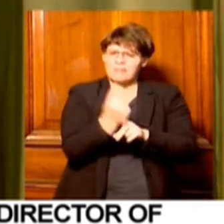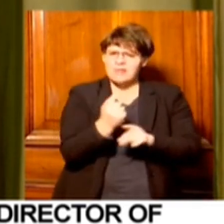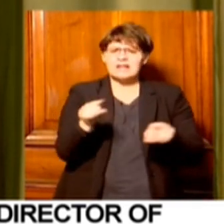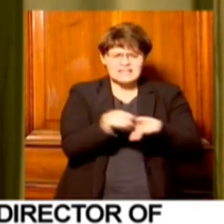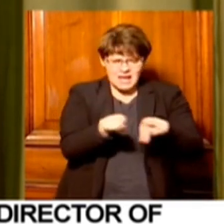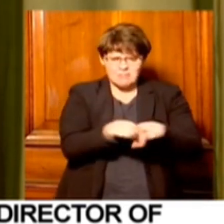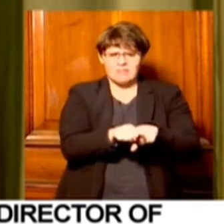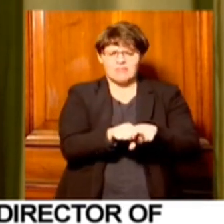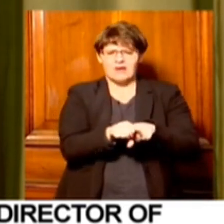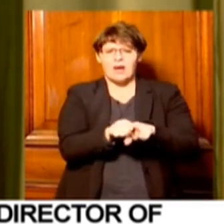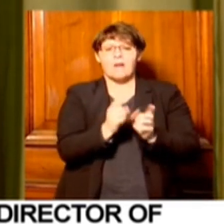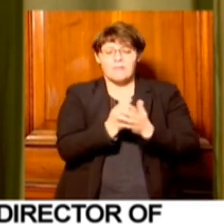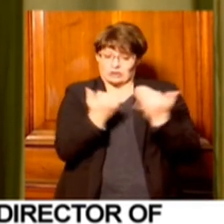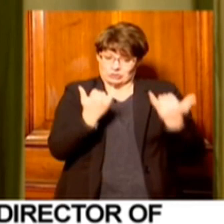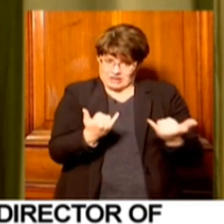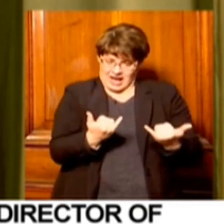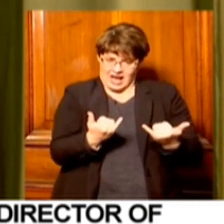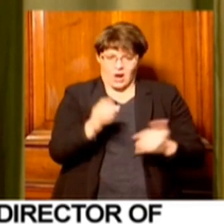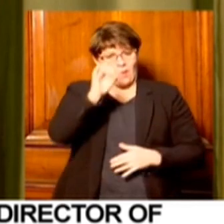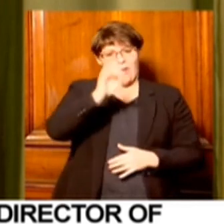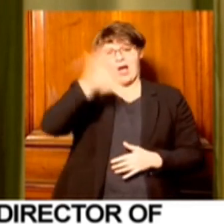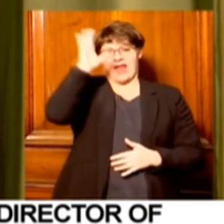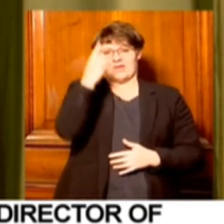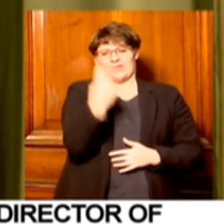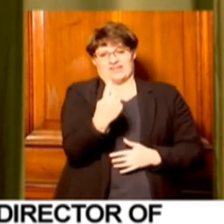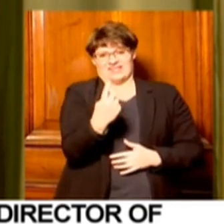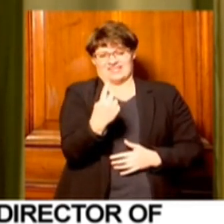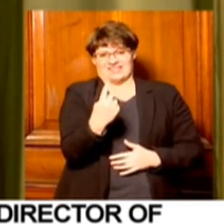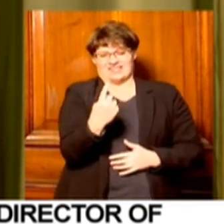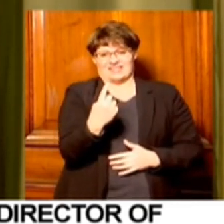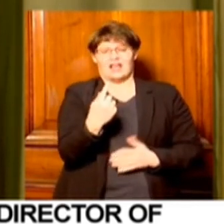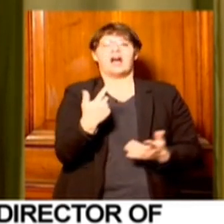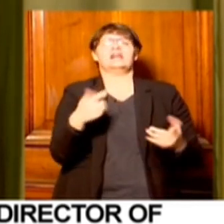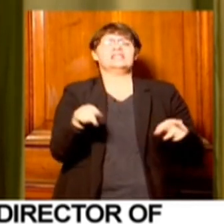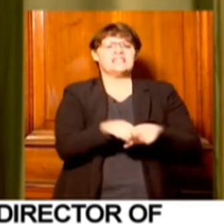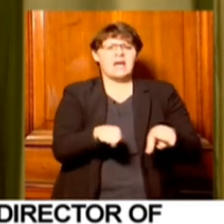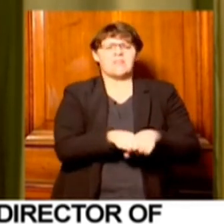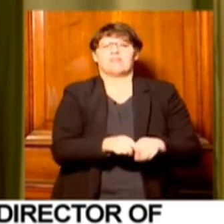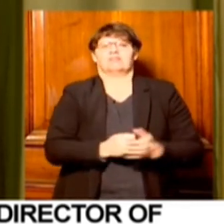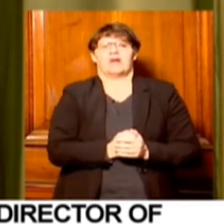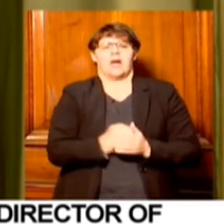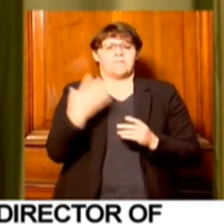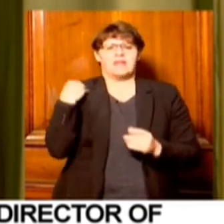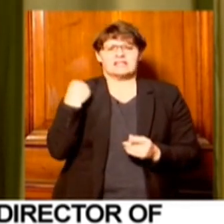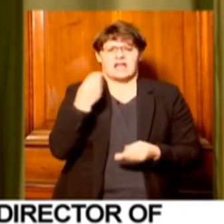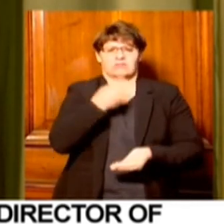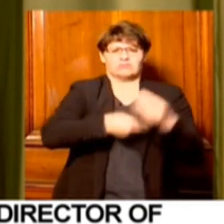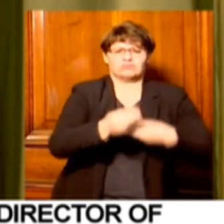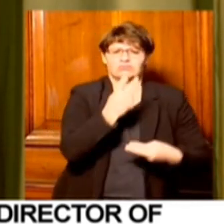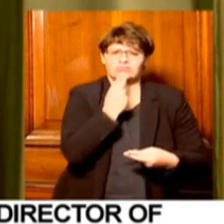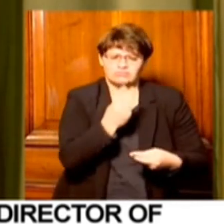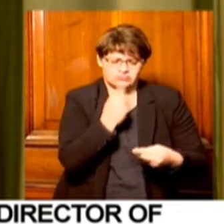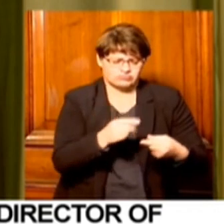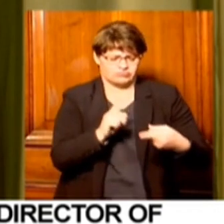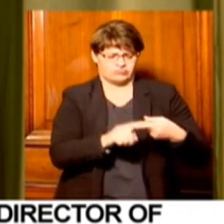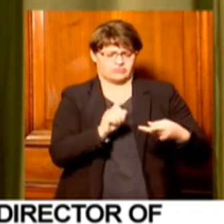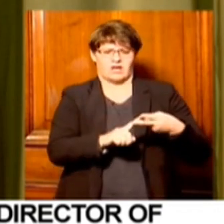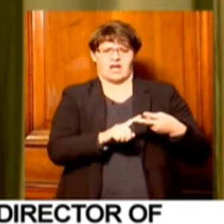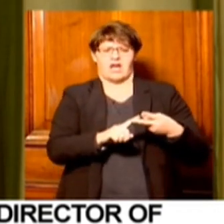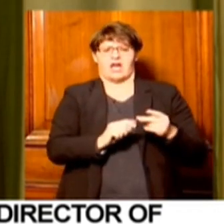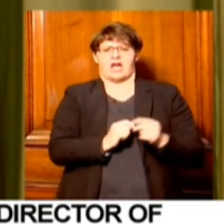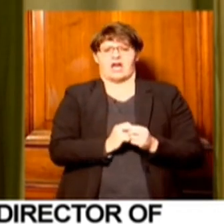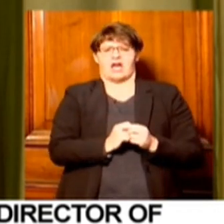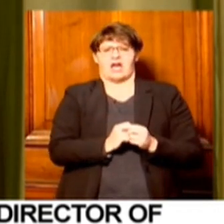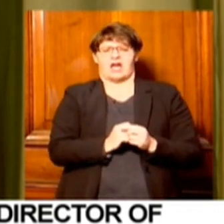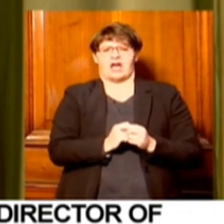Minister of Transport today. We'll bring the Minister of Trade and Industry, we'll bring the Minister of Agriculture, Land and